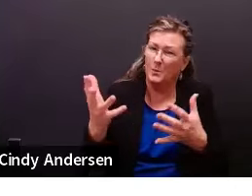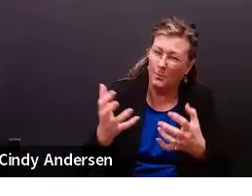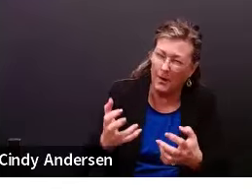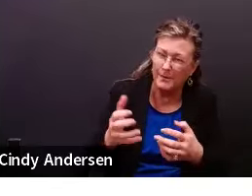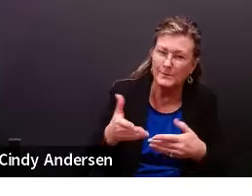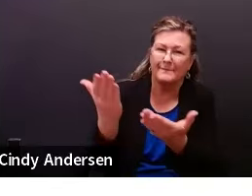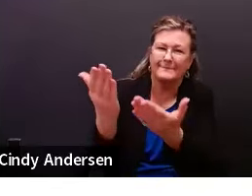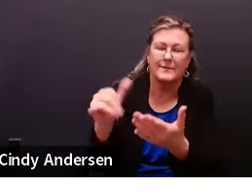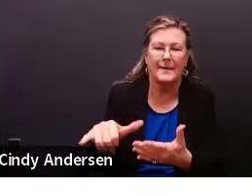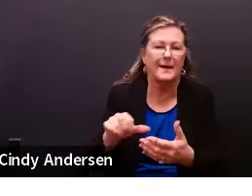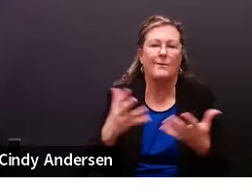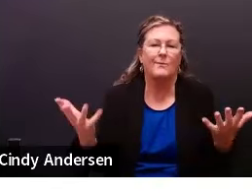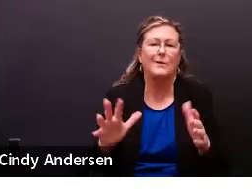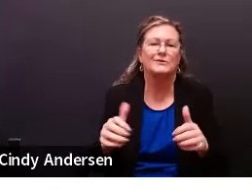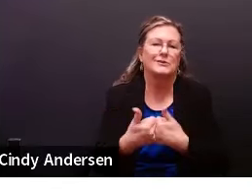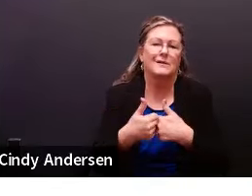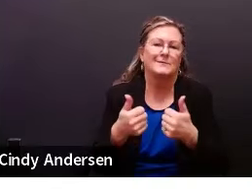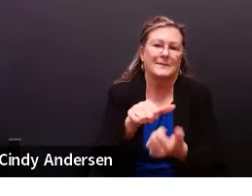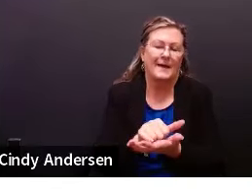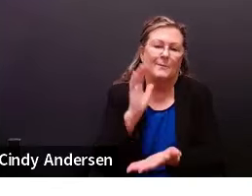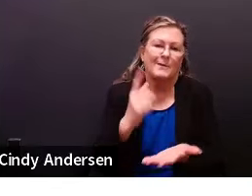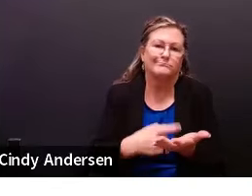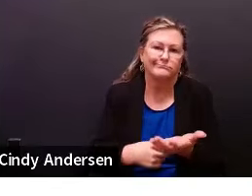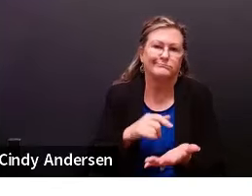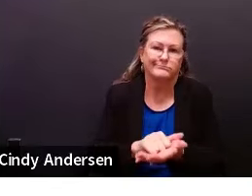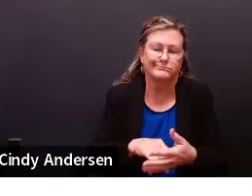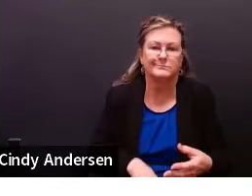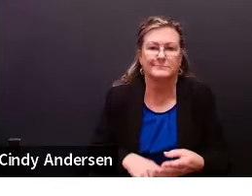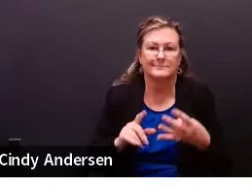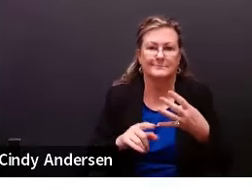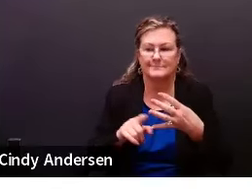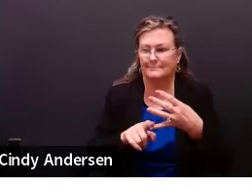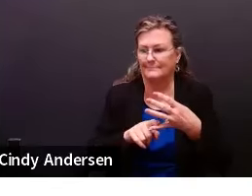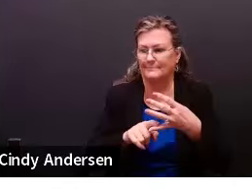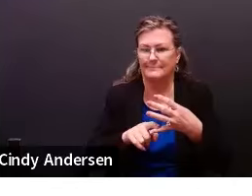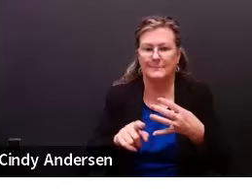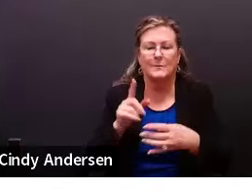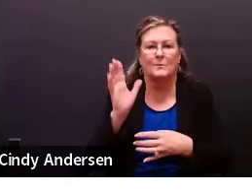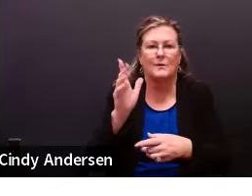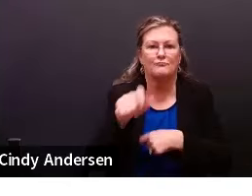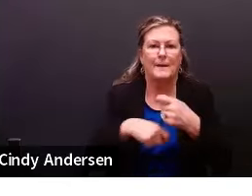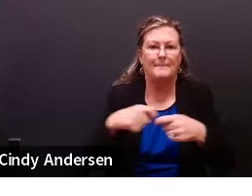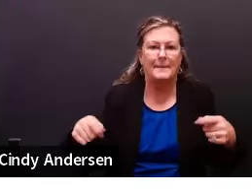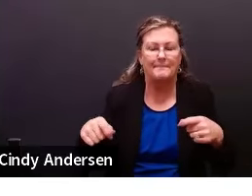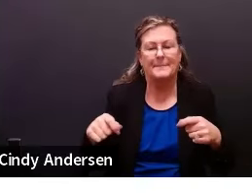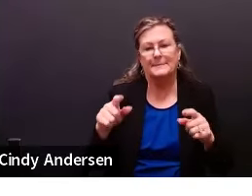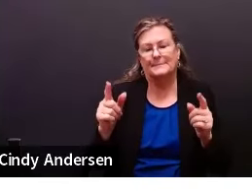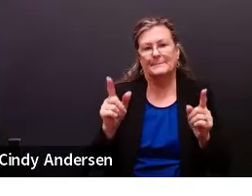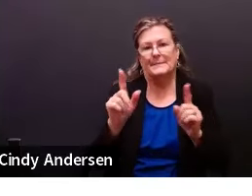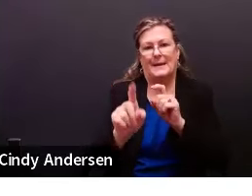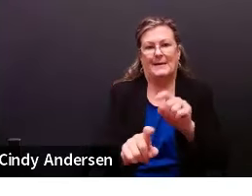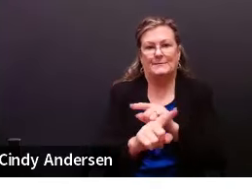to, or challenges you have with that. We're going to be discussing that. And then at the end of our time, we will wrap up and ask